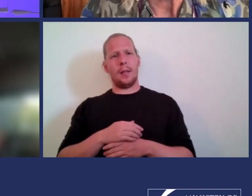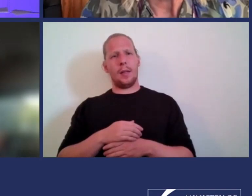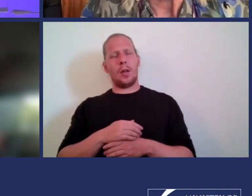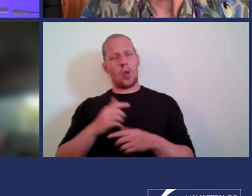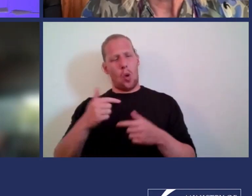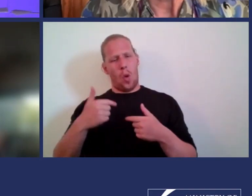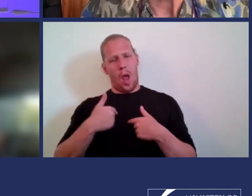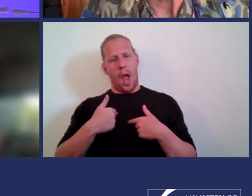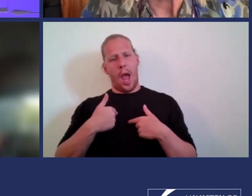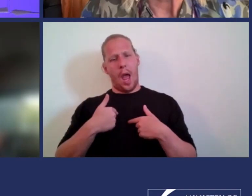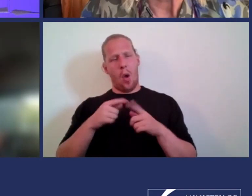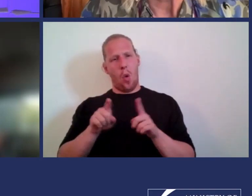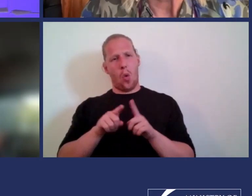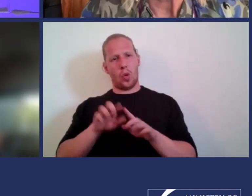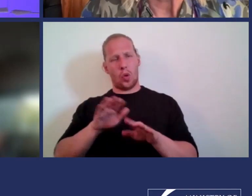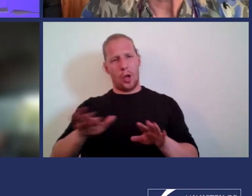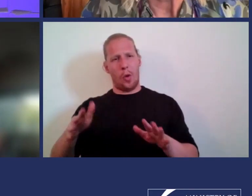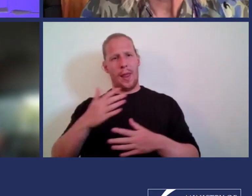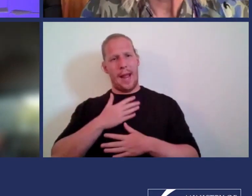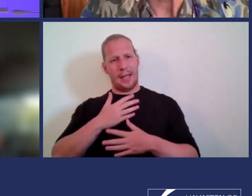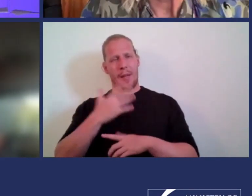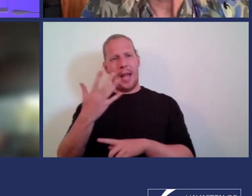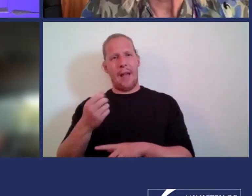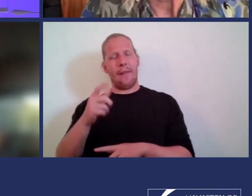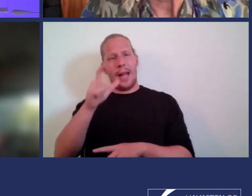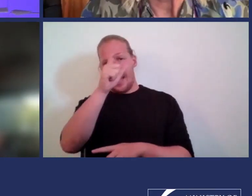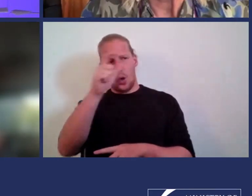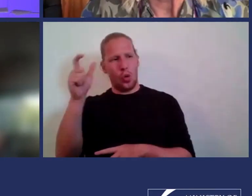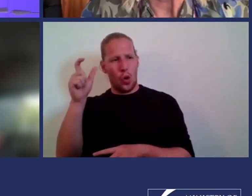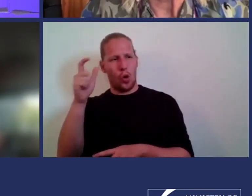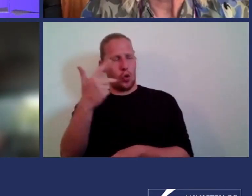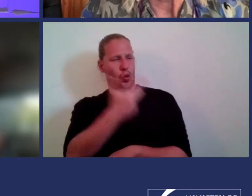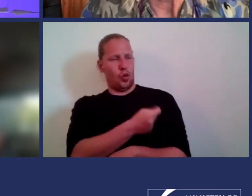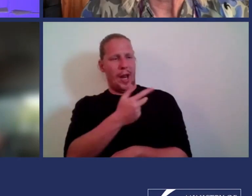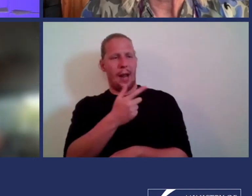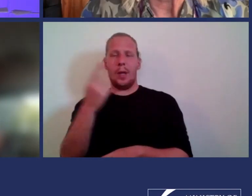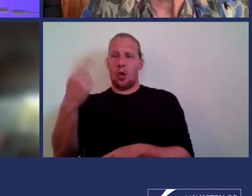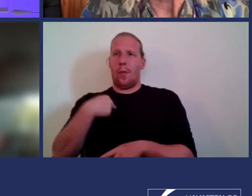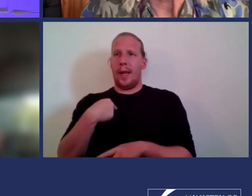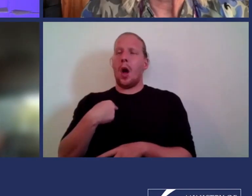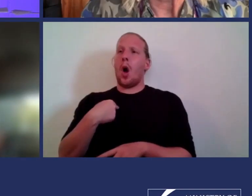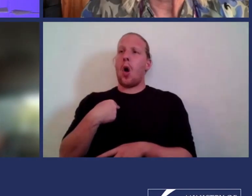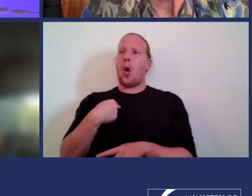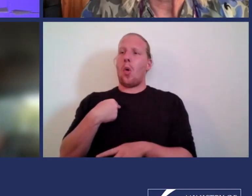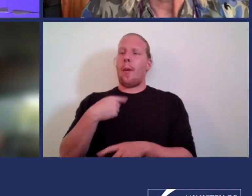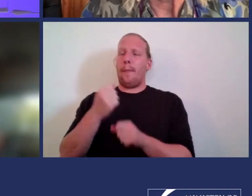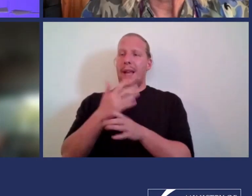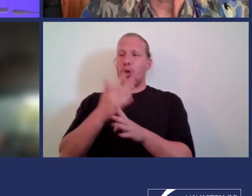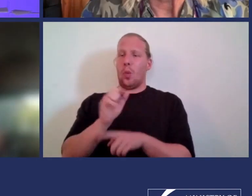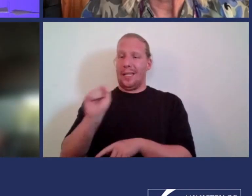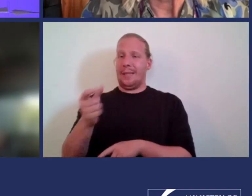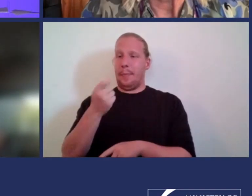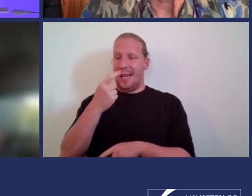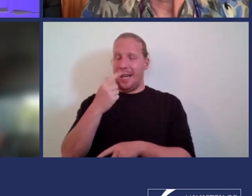him suggested that I went and got all of his medication in advance, and I thought that was a really good idea. But do you want to share your